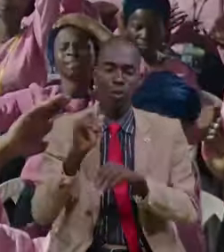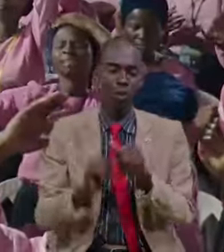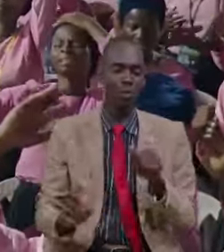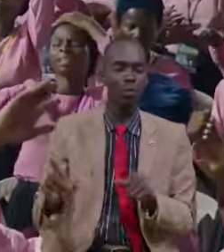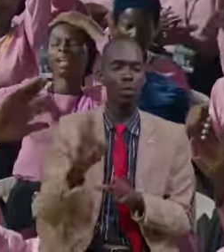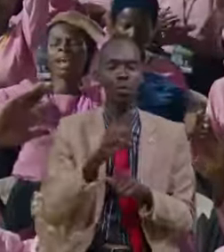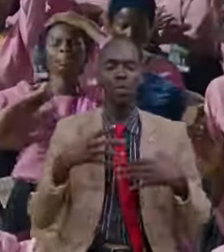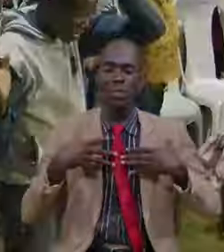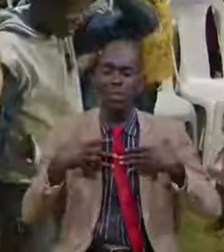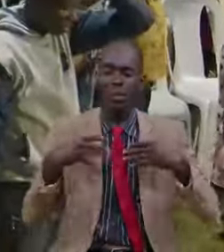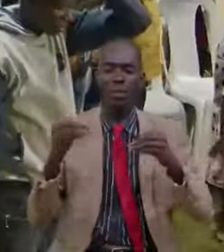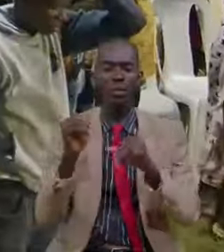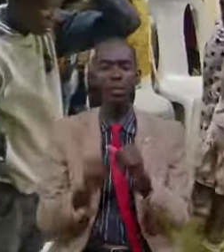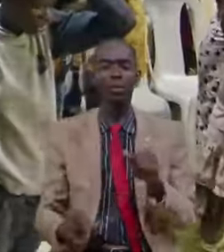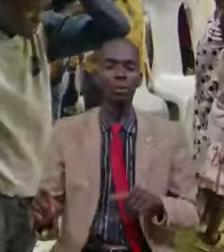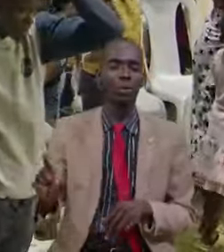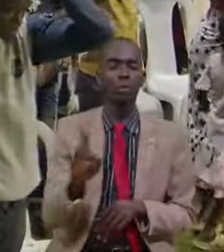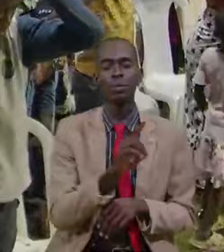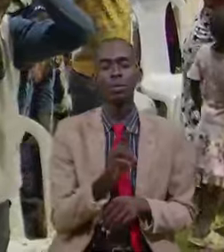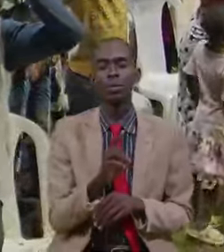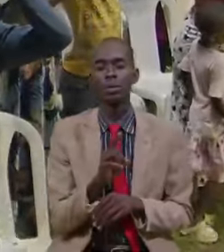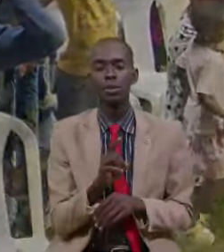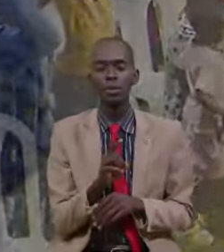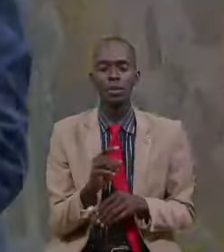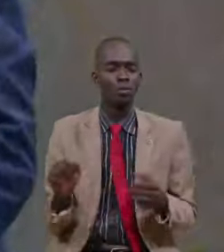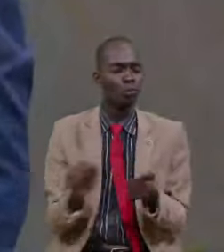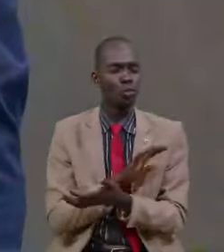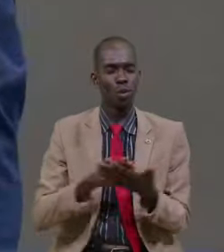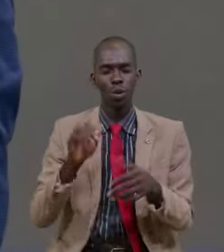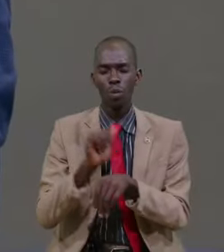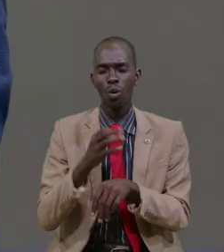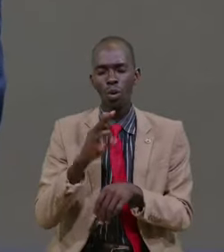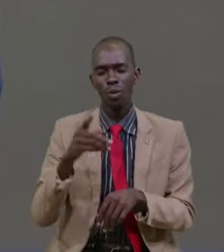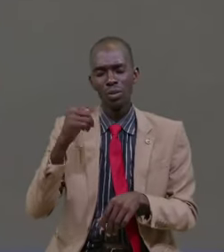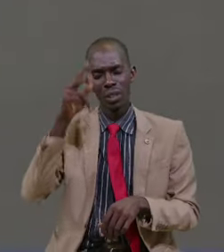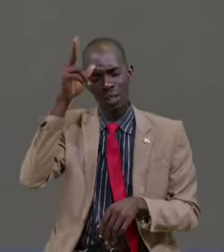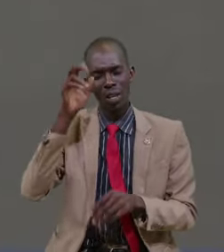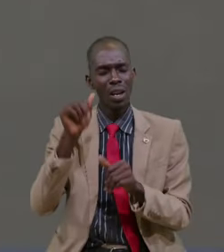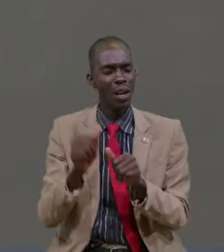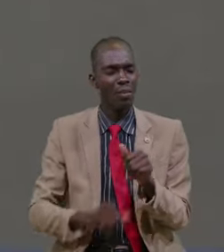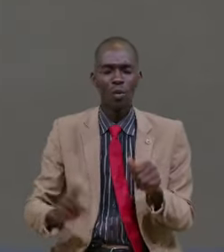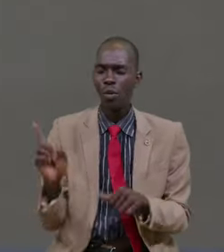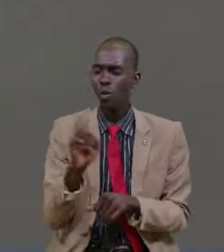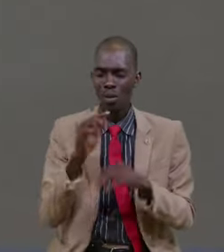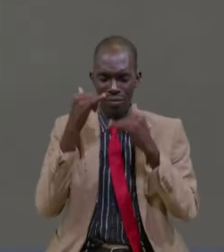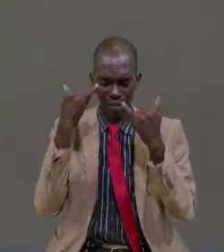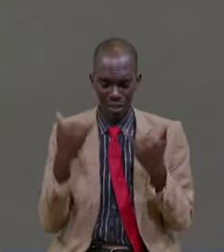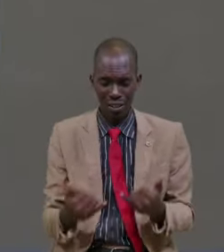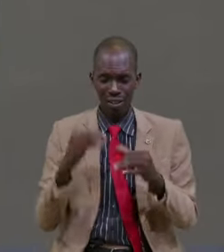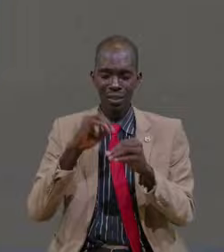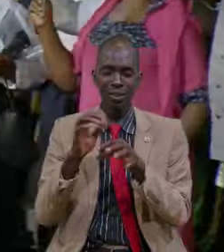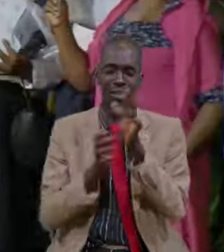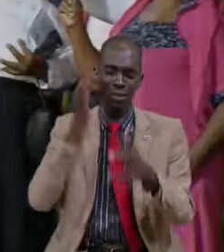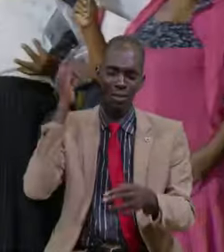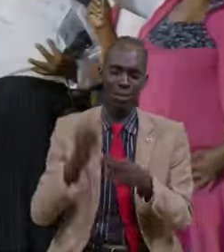Heal everyone. Destroy the works of the devil everywhere now in